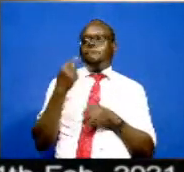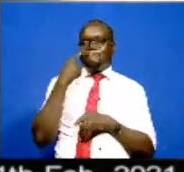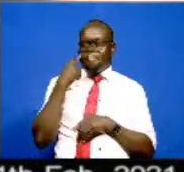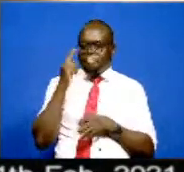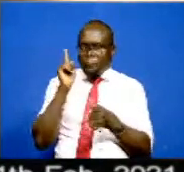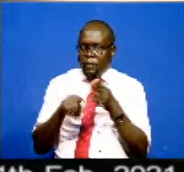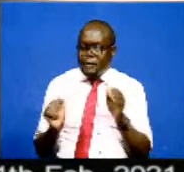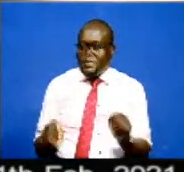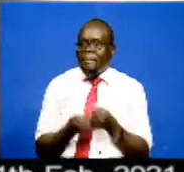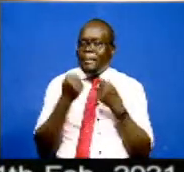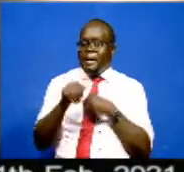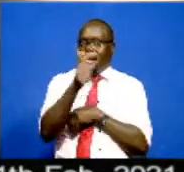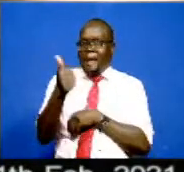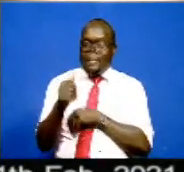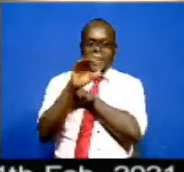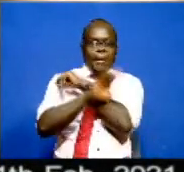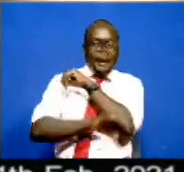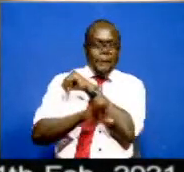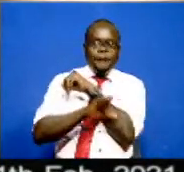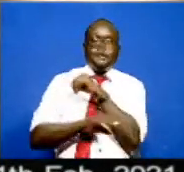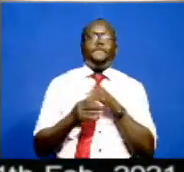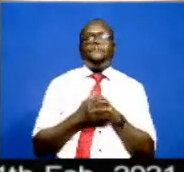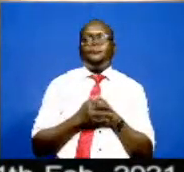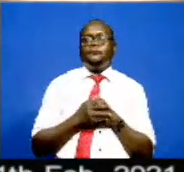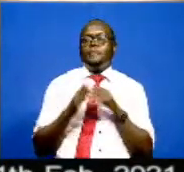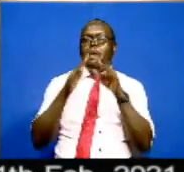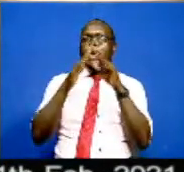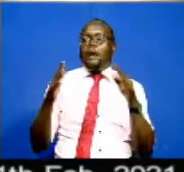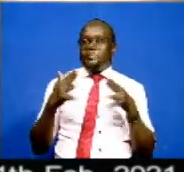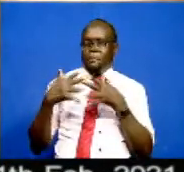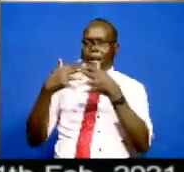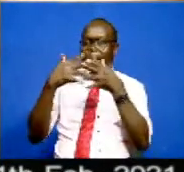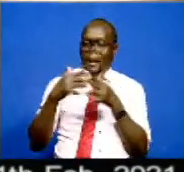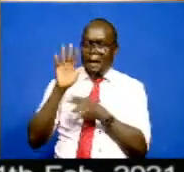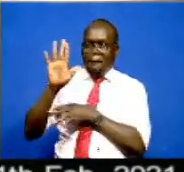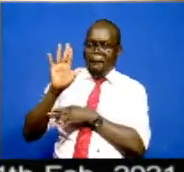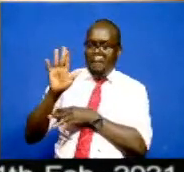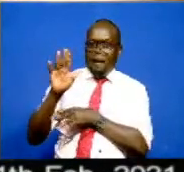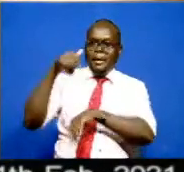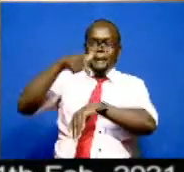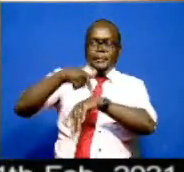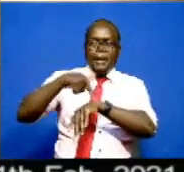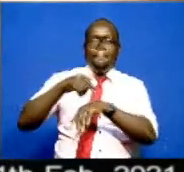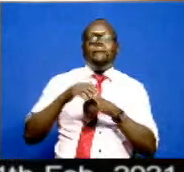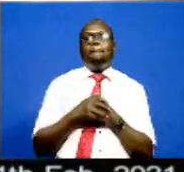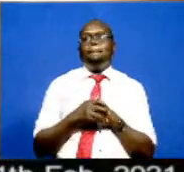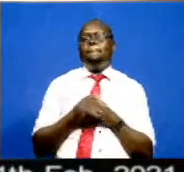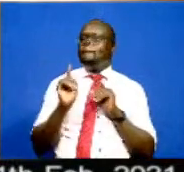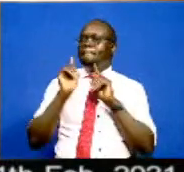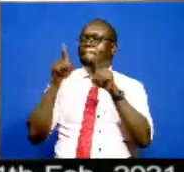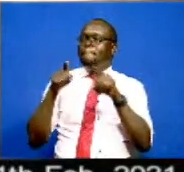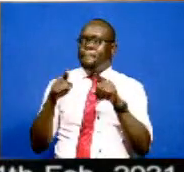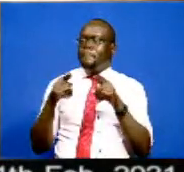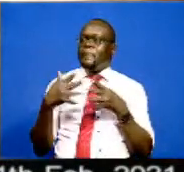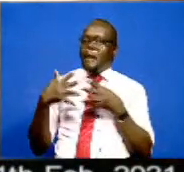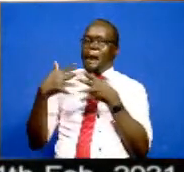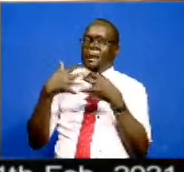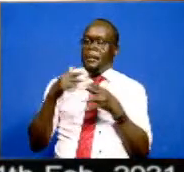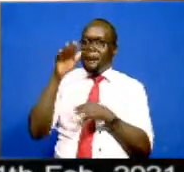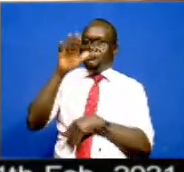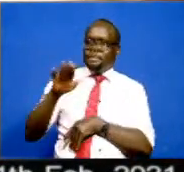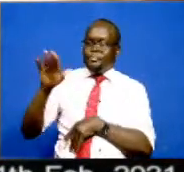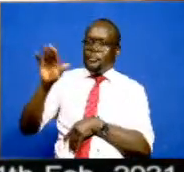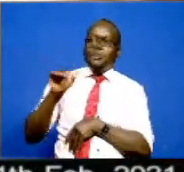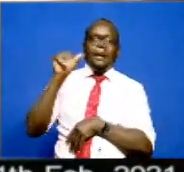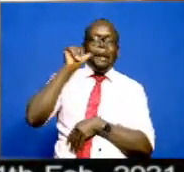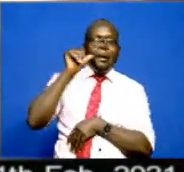is happening elsewhere. The House of Congress, when you go to the House of Commons in the United